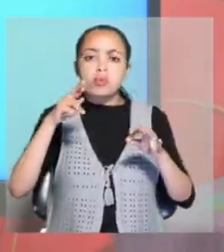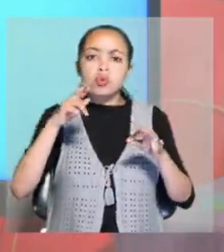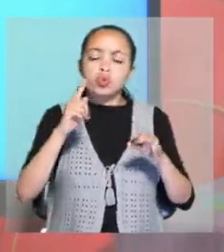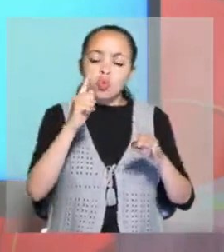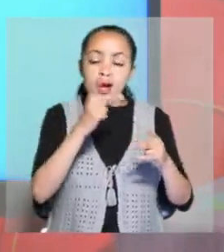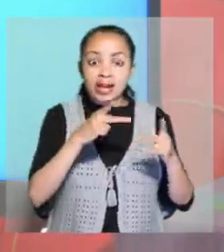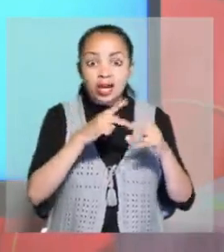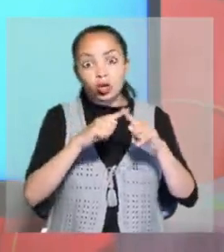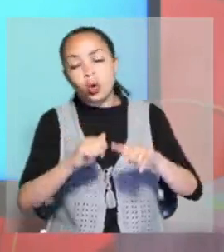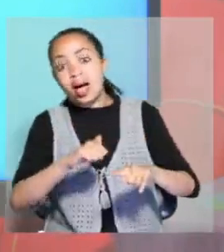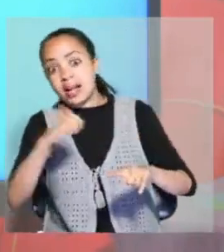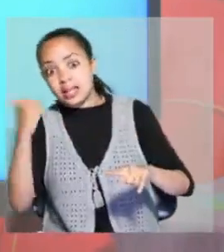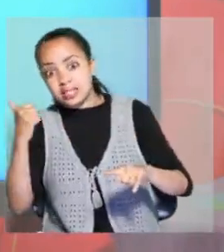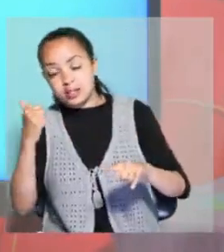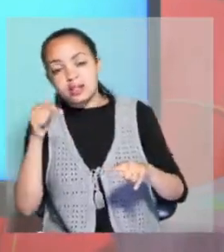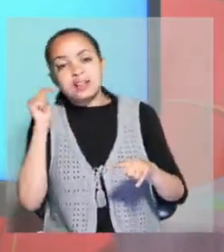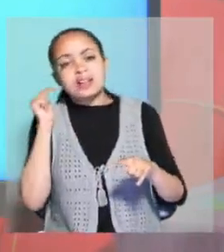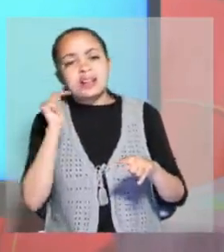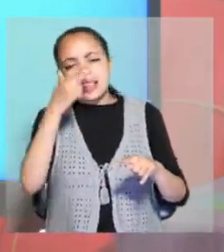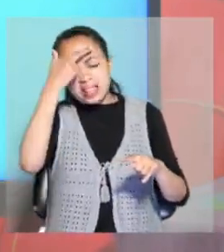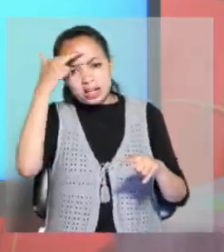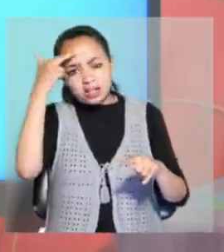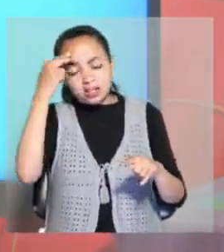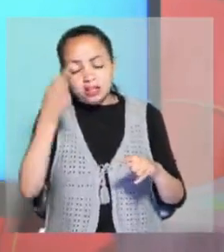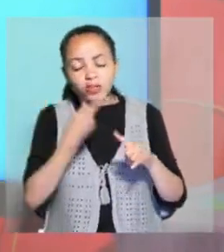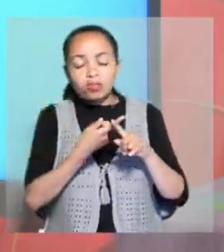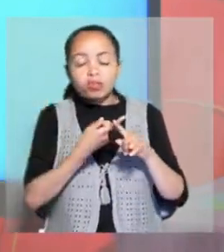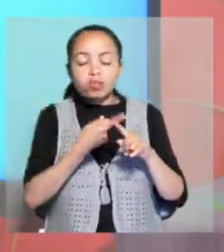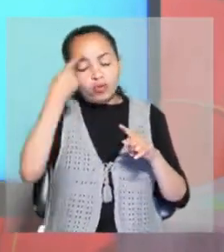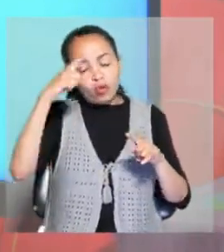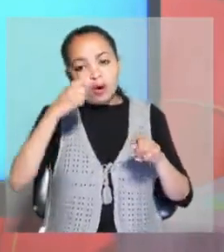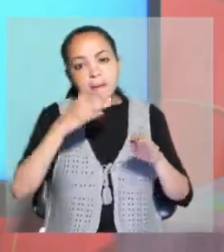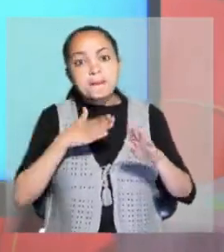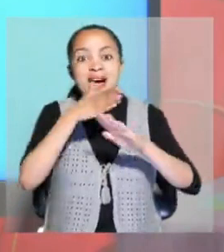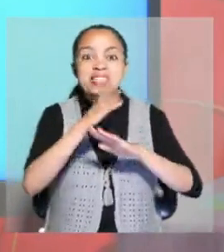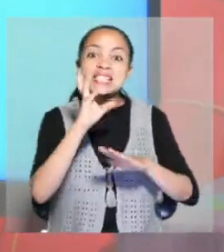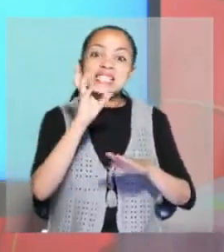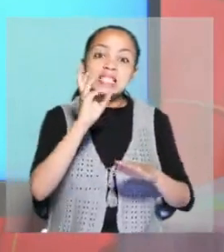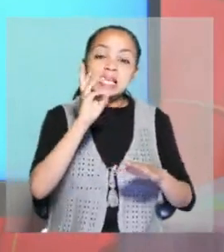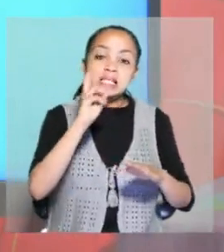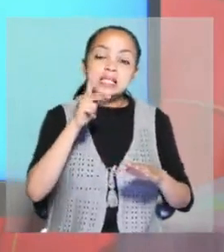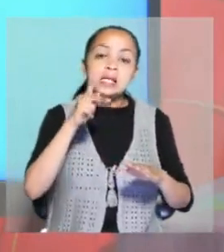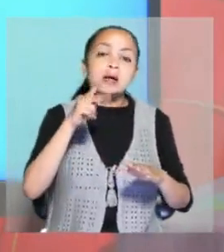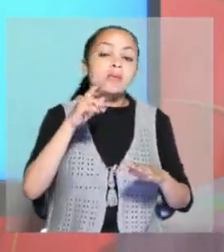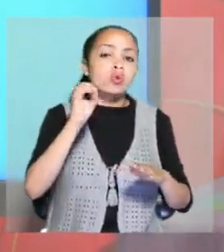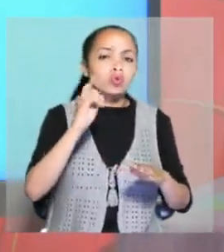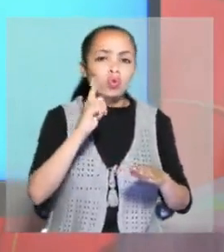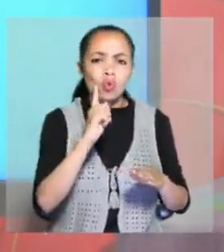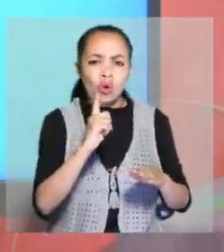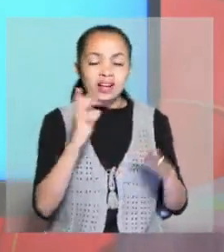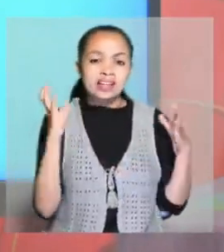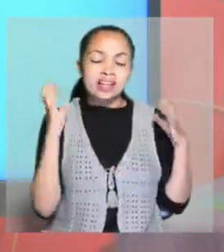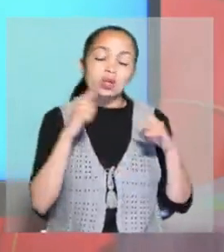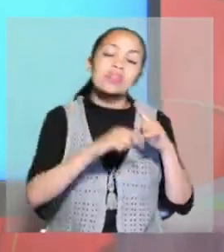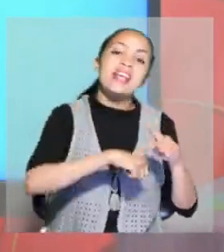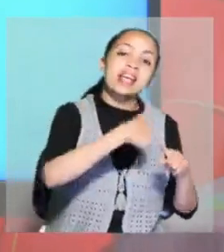one carrier to another, it is a reason for that of passing of 6 proton from one carrier to